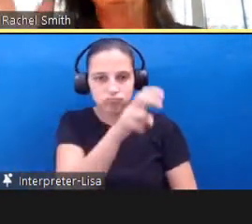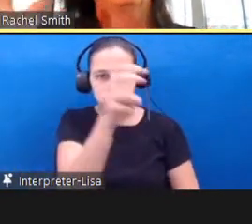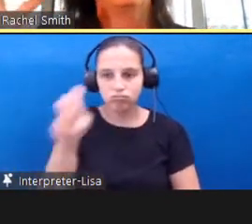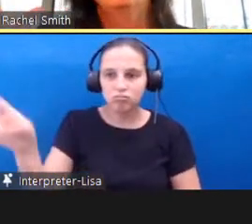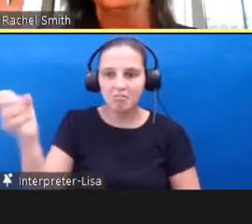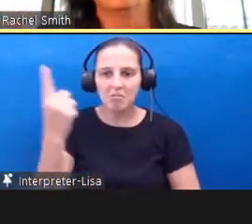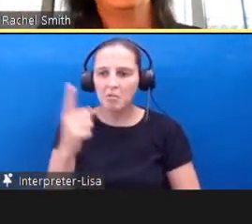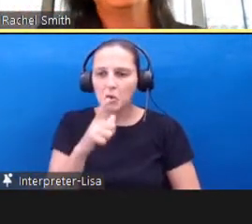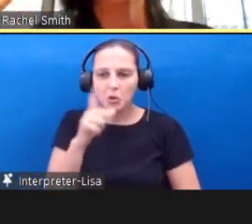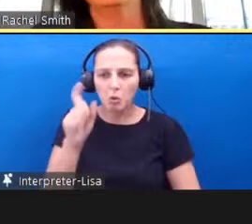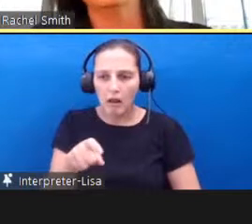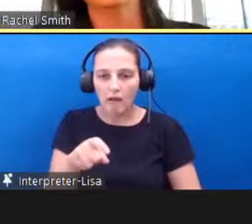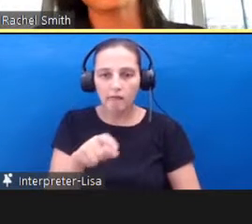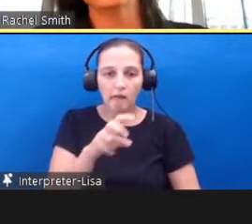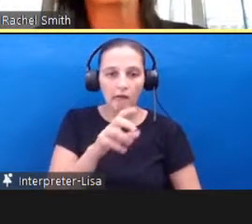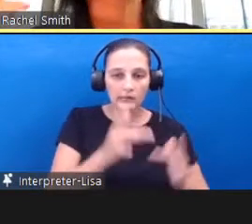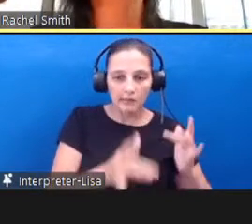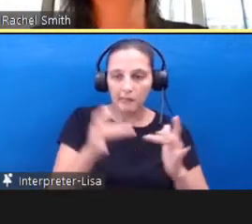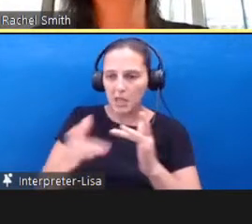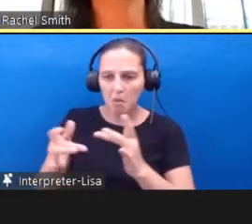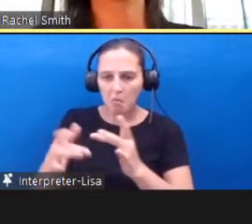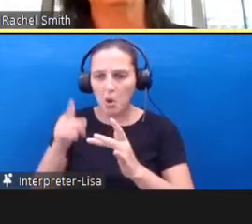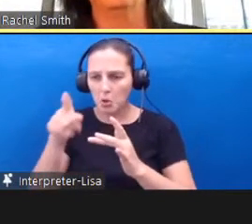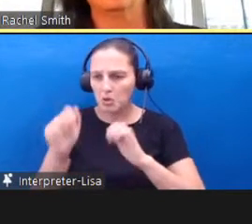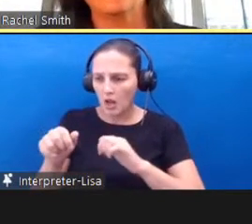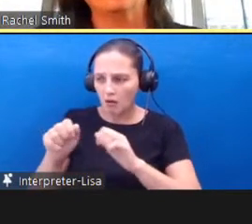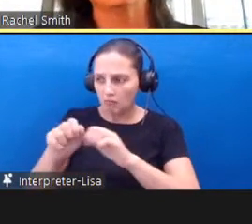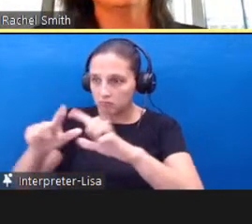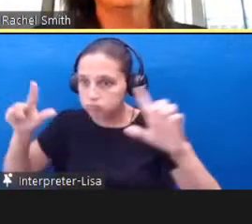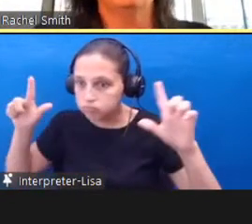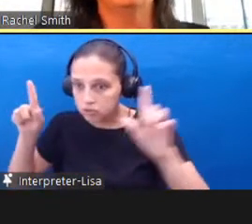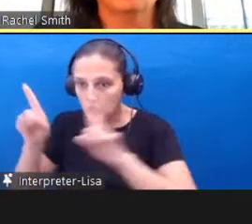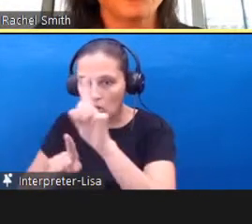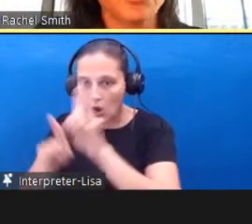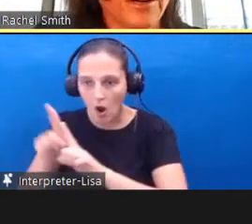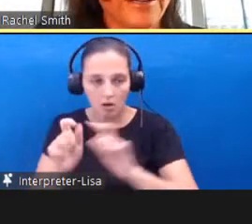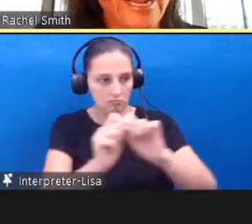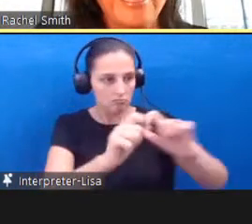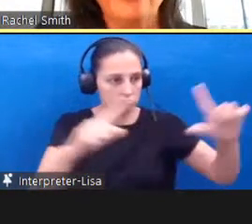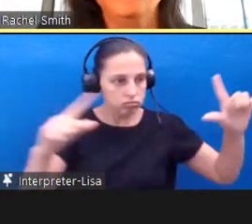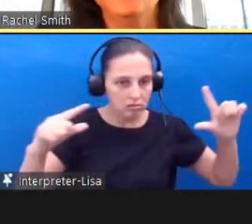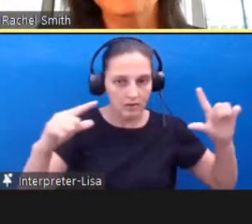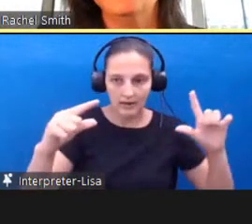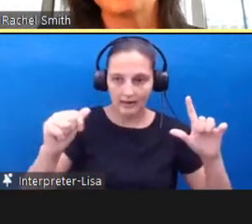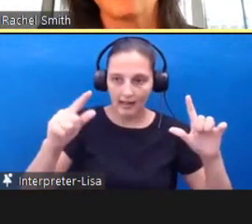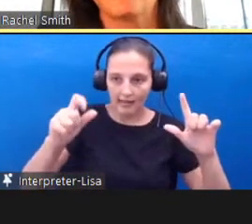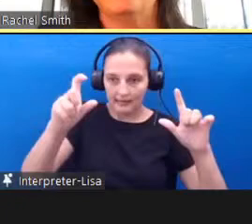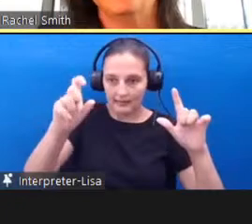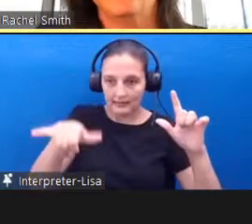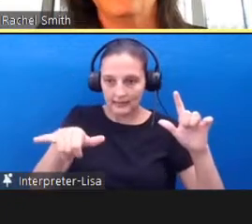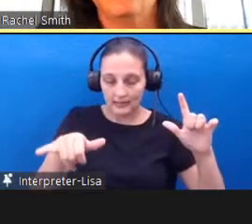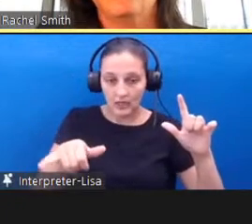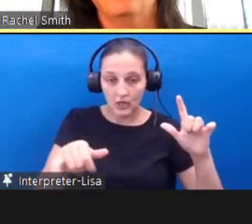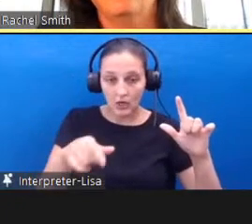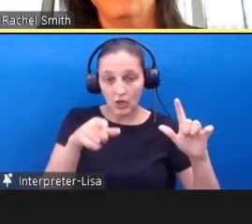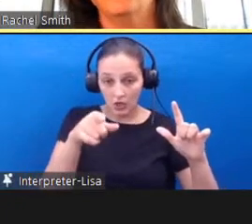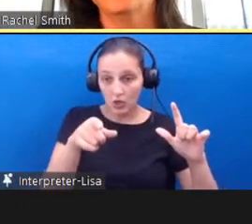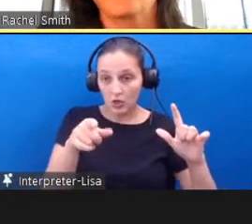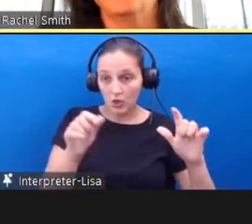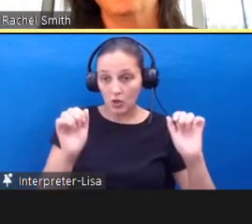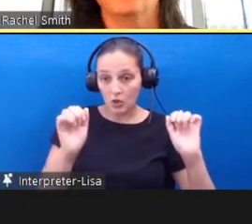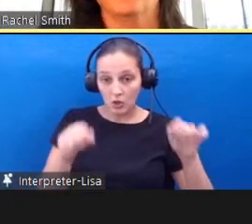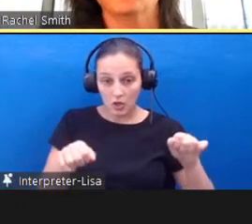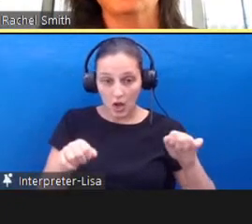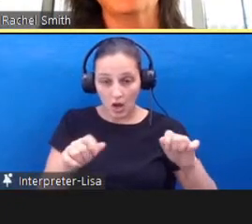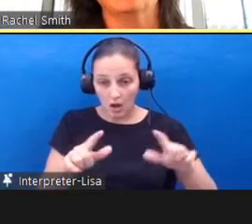skipping any places. You can see the stars around you. You can see the galaxies if you turn those on, and you can drive all